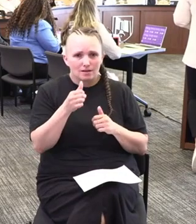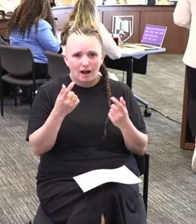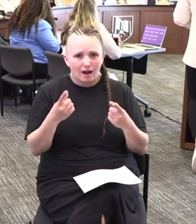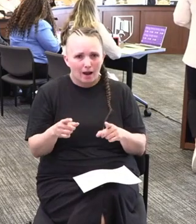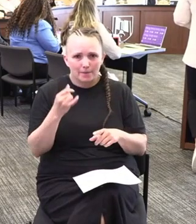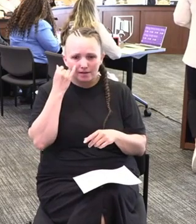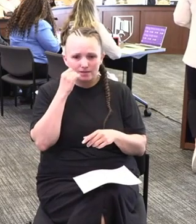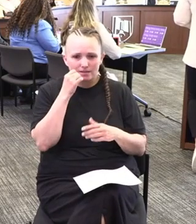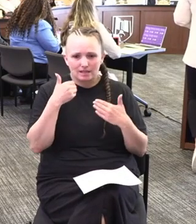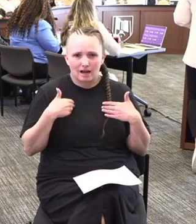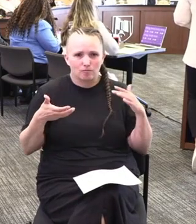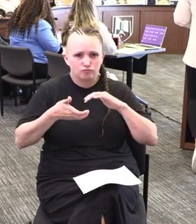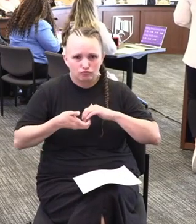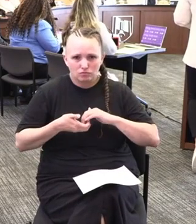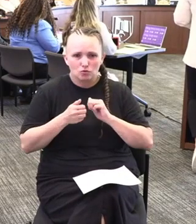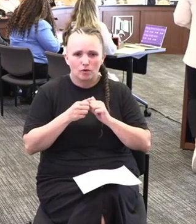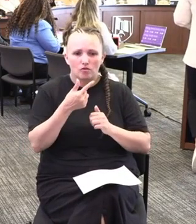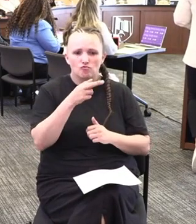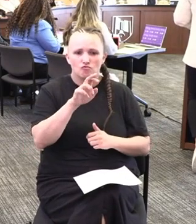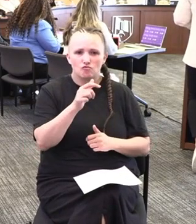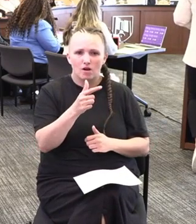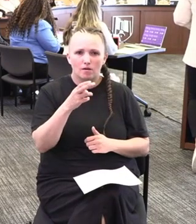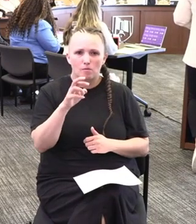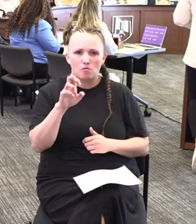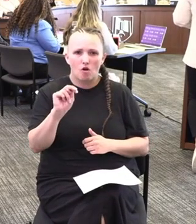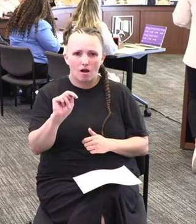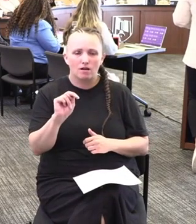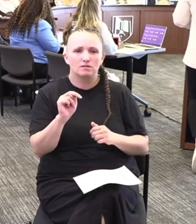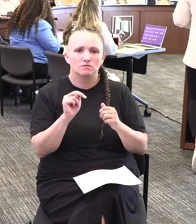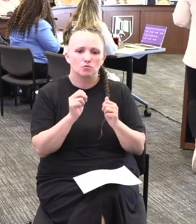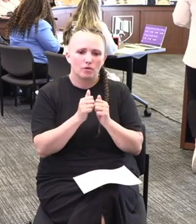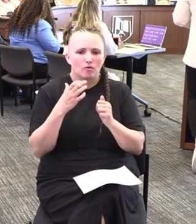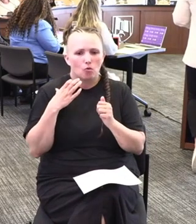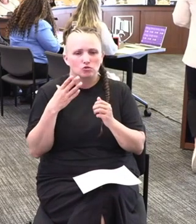Department, Greg Braun, and the amazing coaches and student athletes.